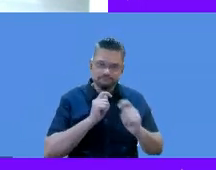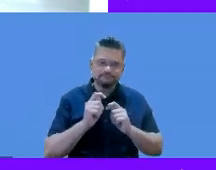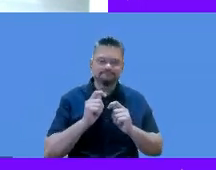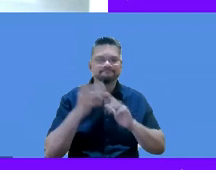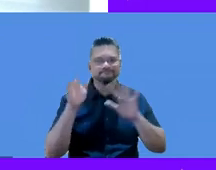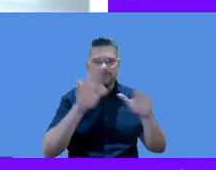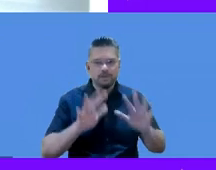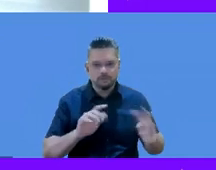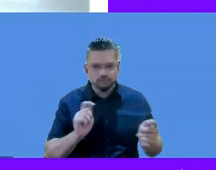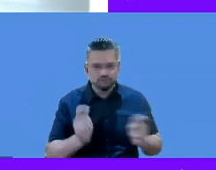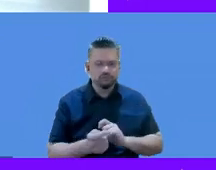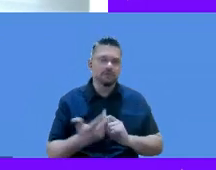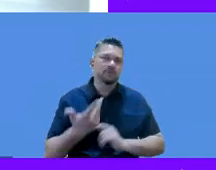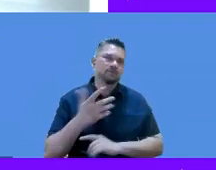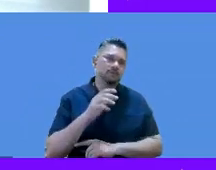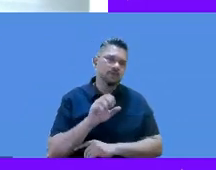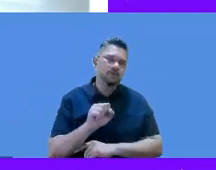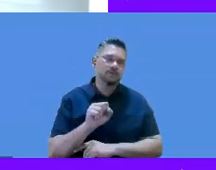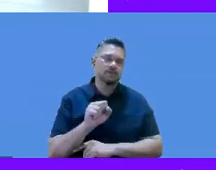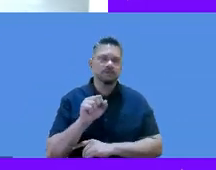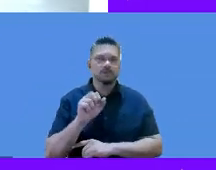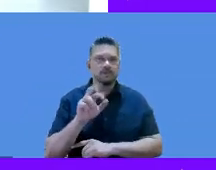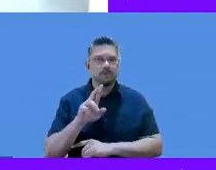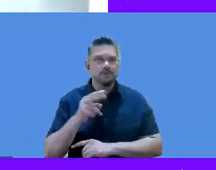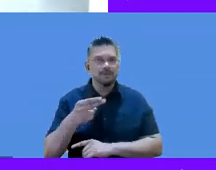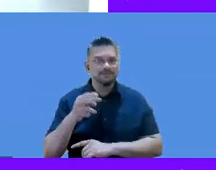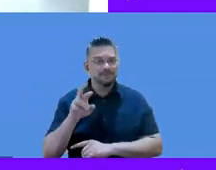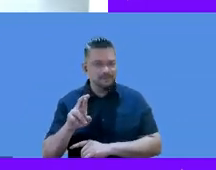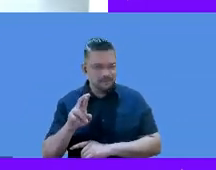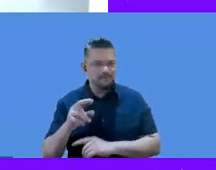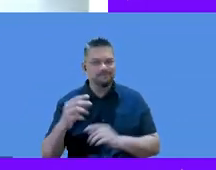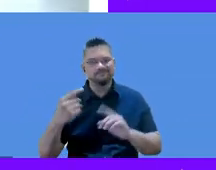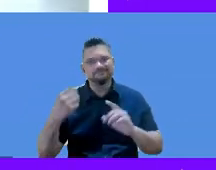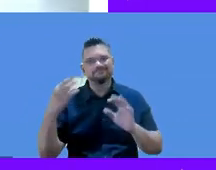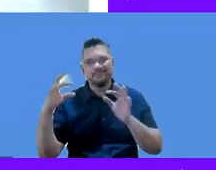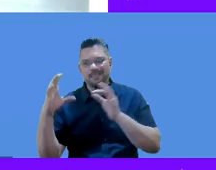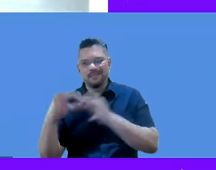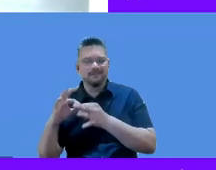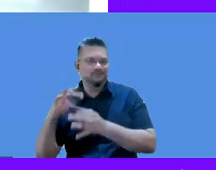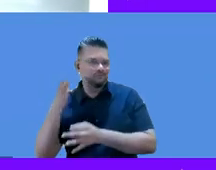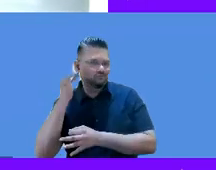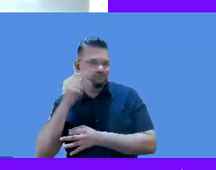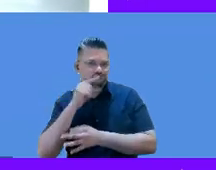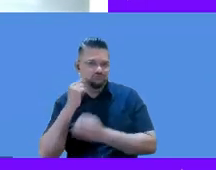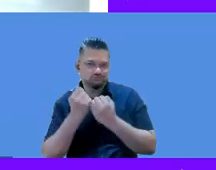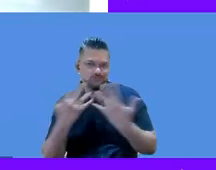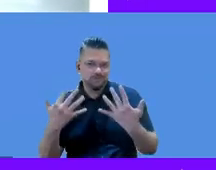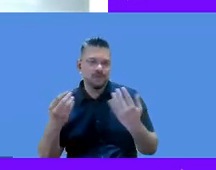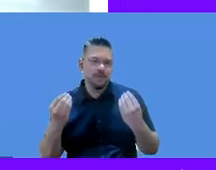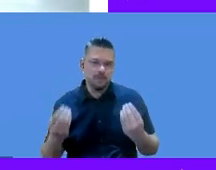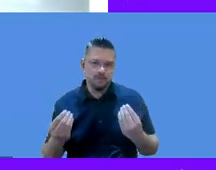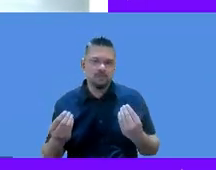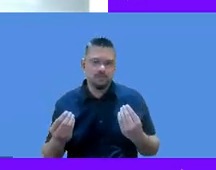SRHR. So just to go into those barriers in a bit more detail, we found it to be rather consistent across the